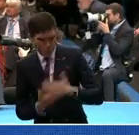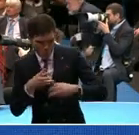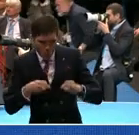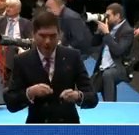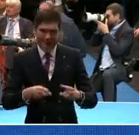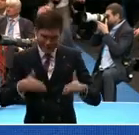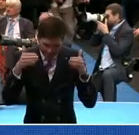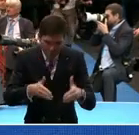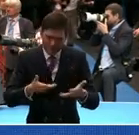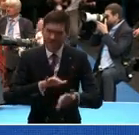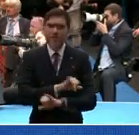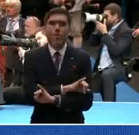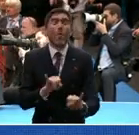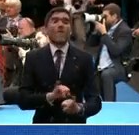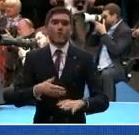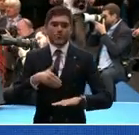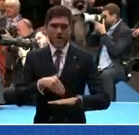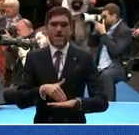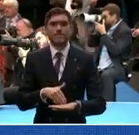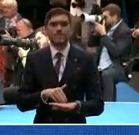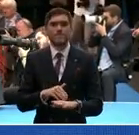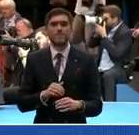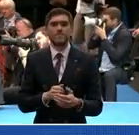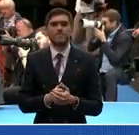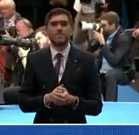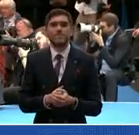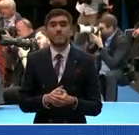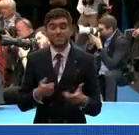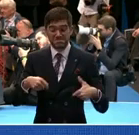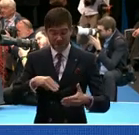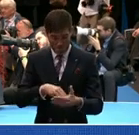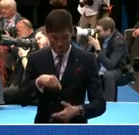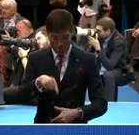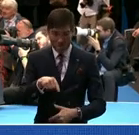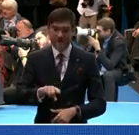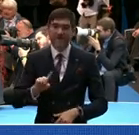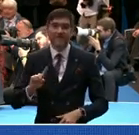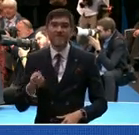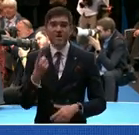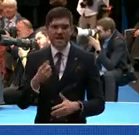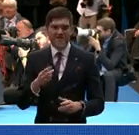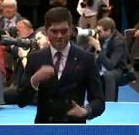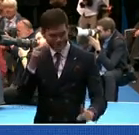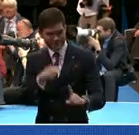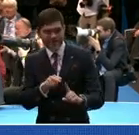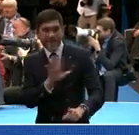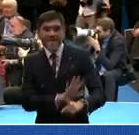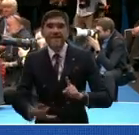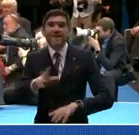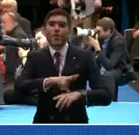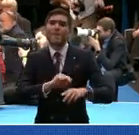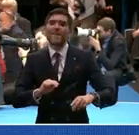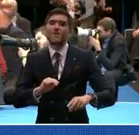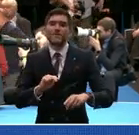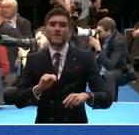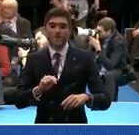these abhorrent crimes. And this month, our country's first ever dedicated national police officer